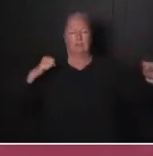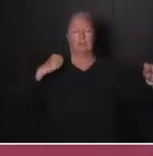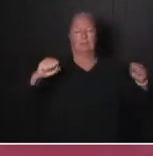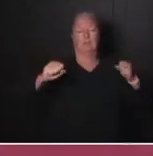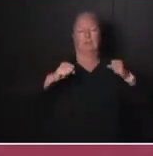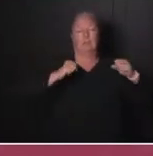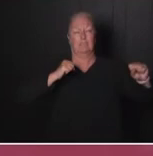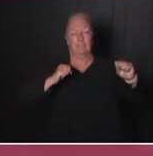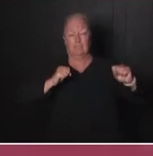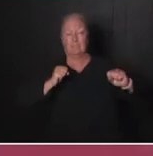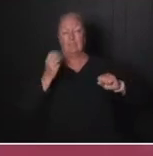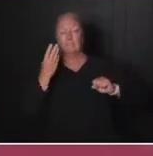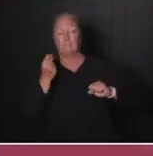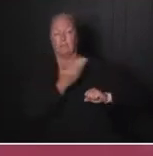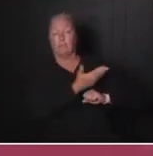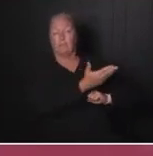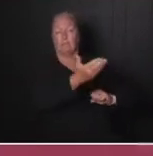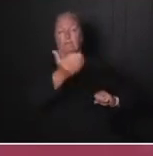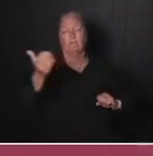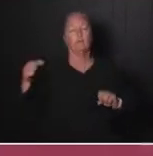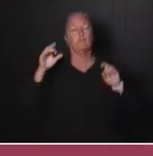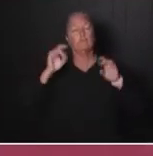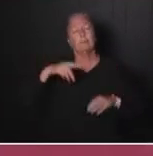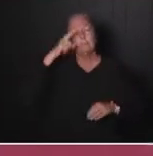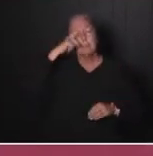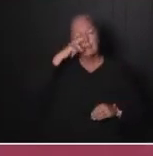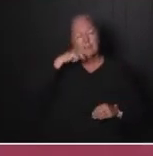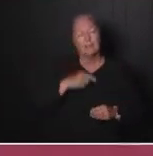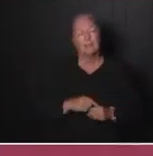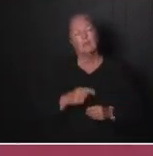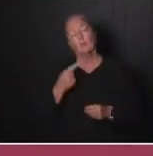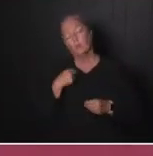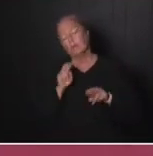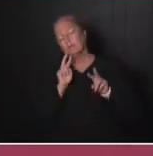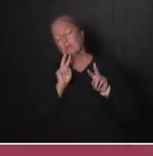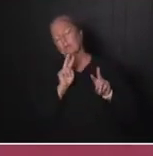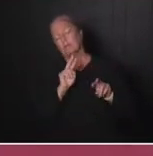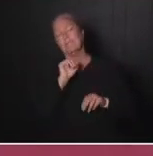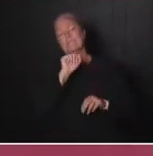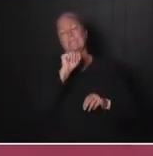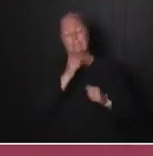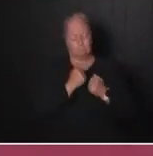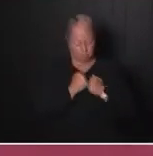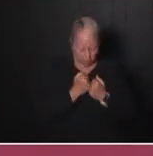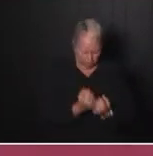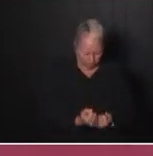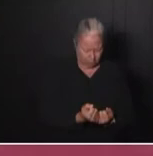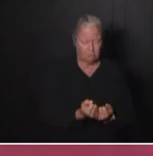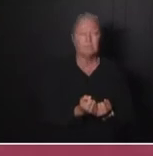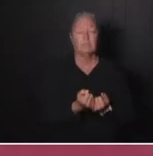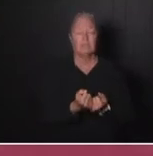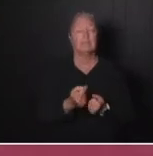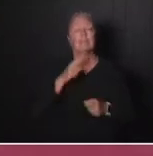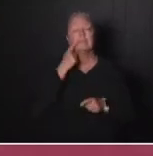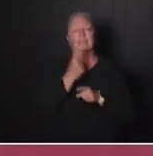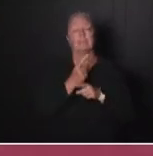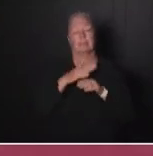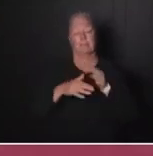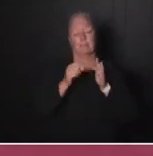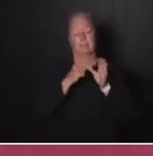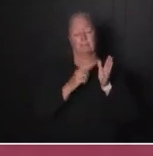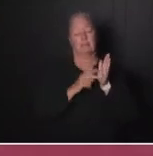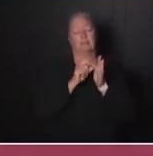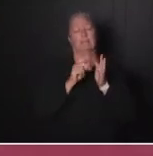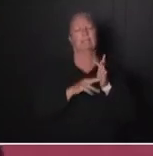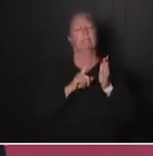fellow Australians. We got an insight into his character when he used the pandemic as a smokescreen